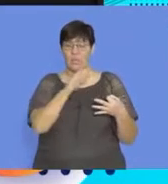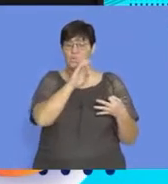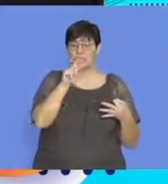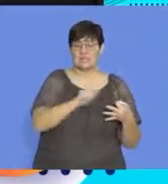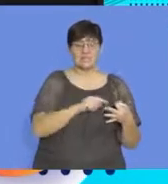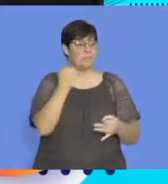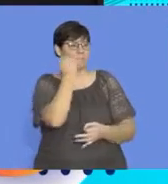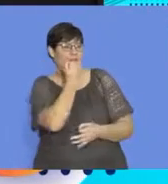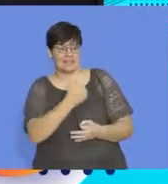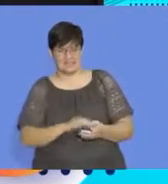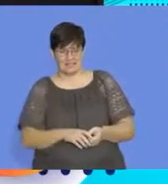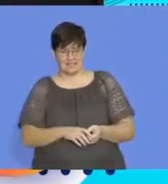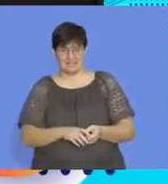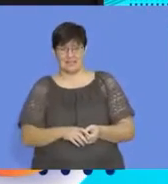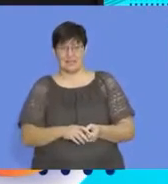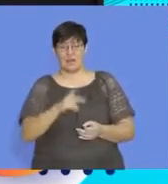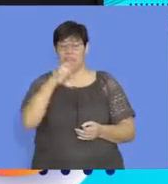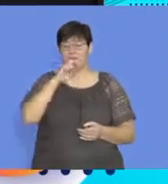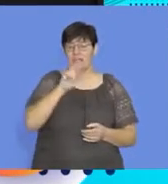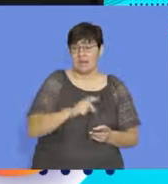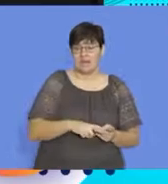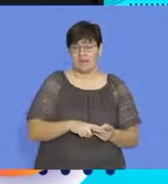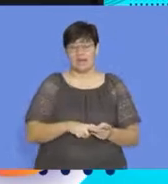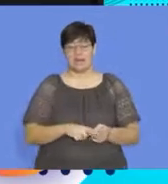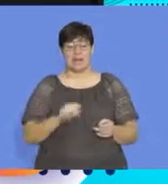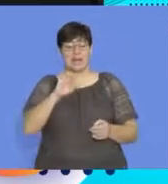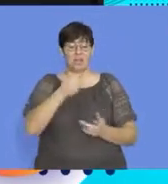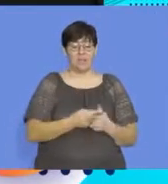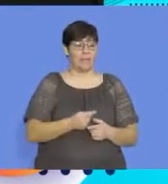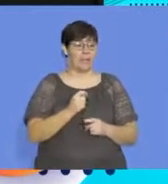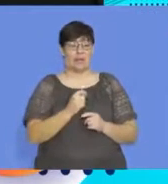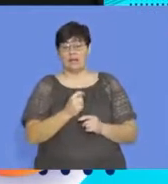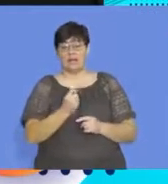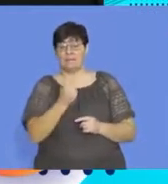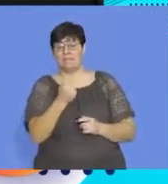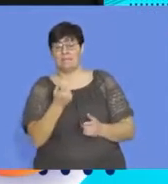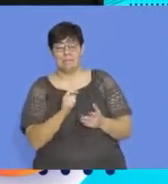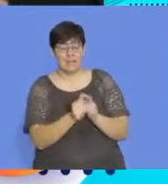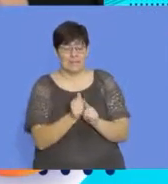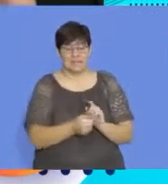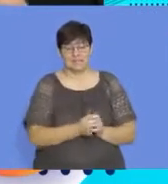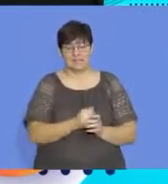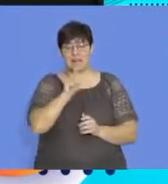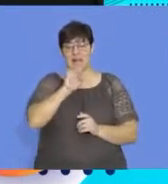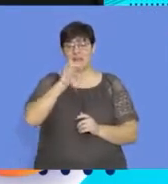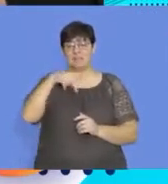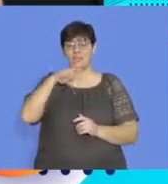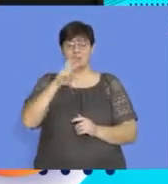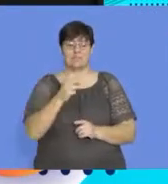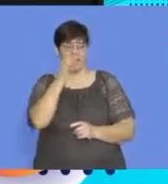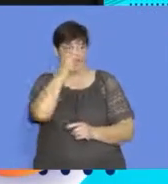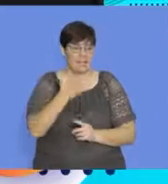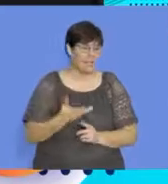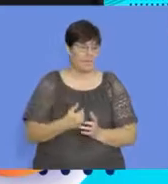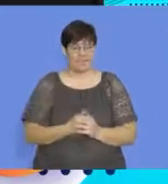All right, our proteins, our legumes, our peanuts. All right, our lipids, also oils, all of those.